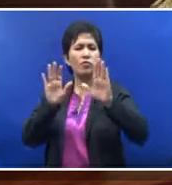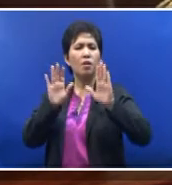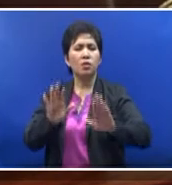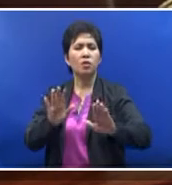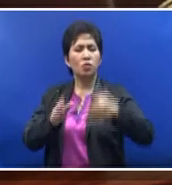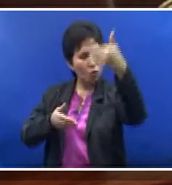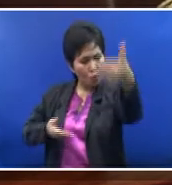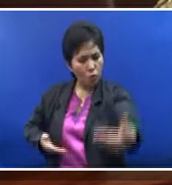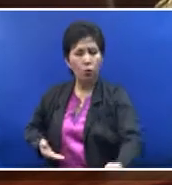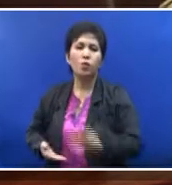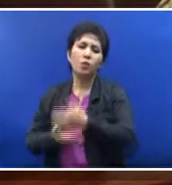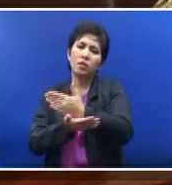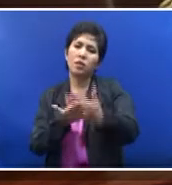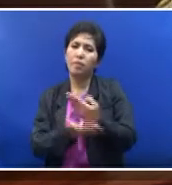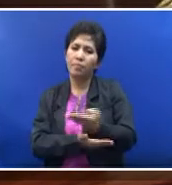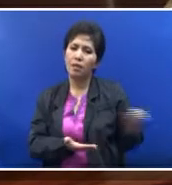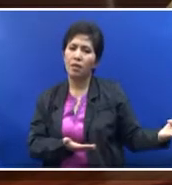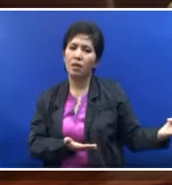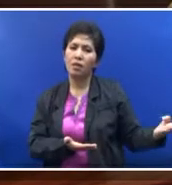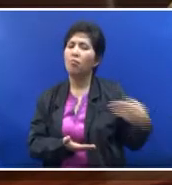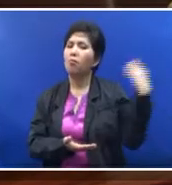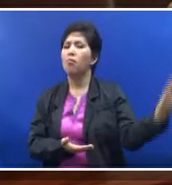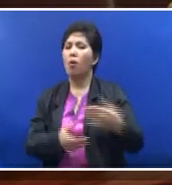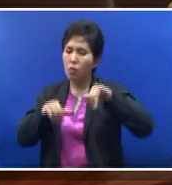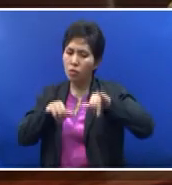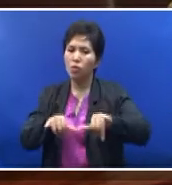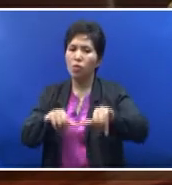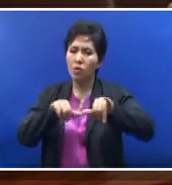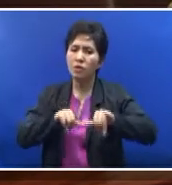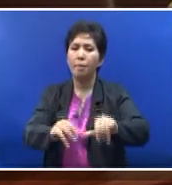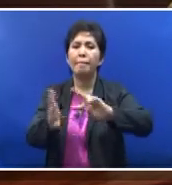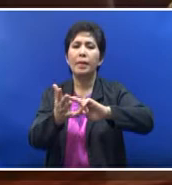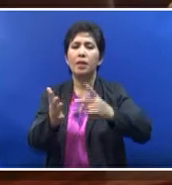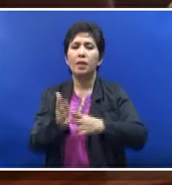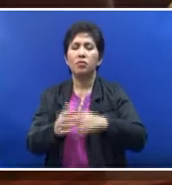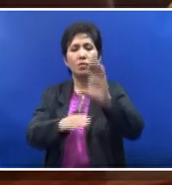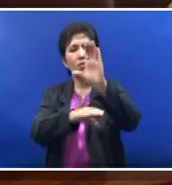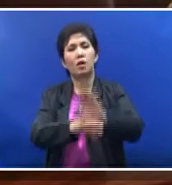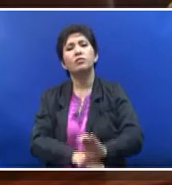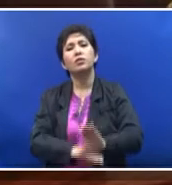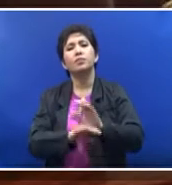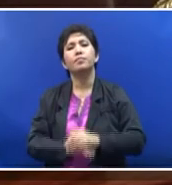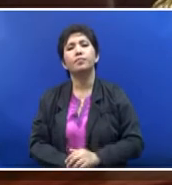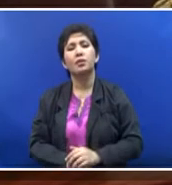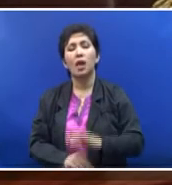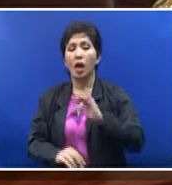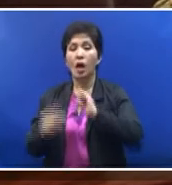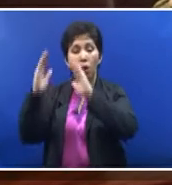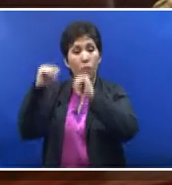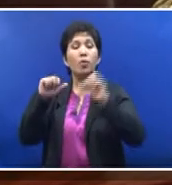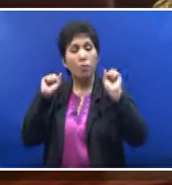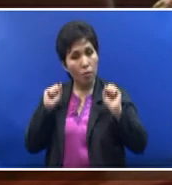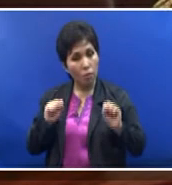do something, okay, to do something regularly. Okay, so that is the meaning of culture. Okay, I hope you